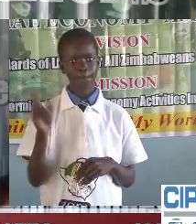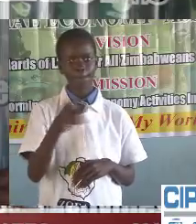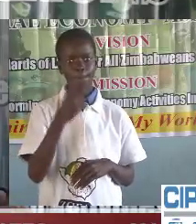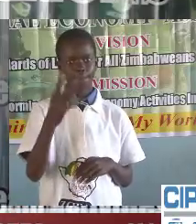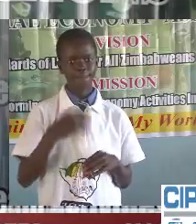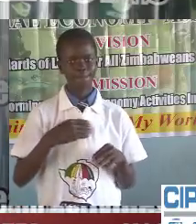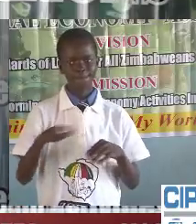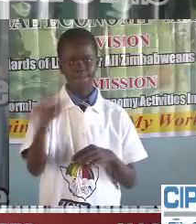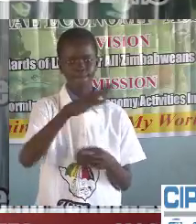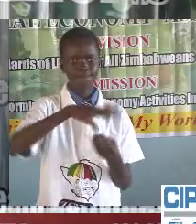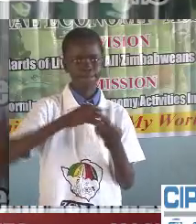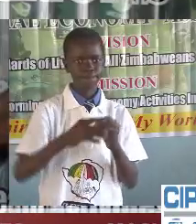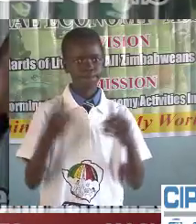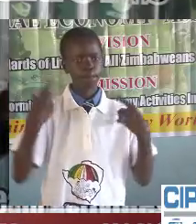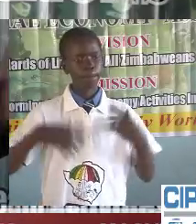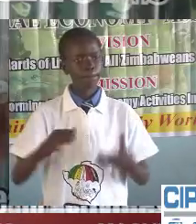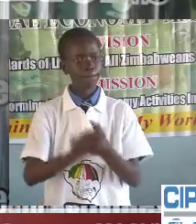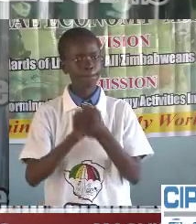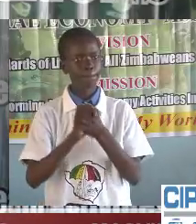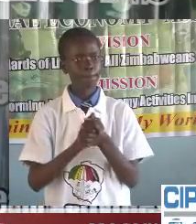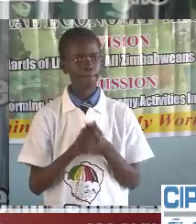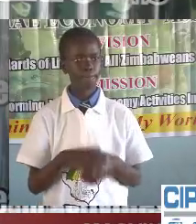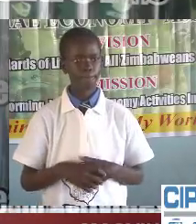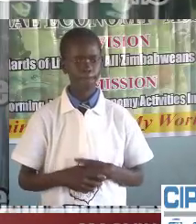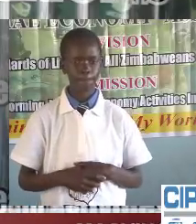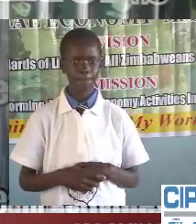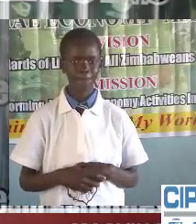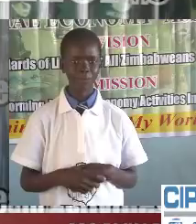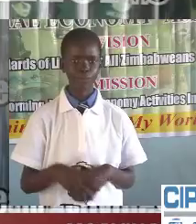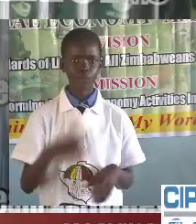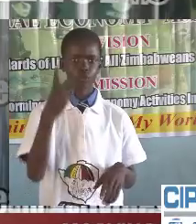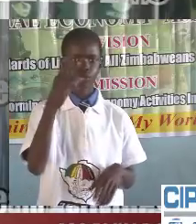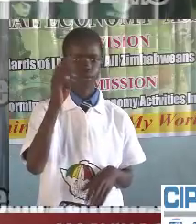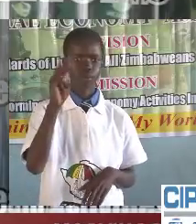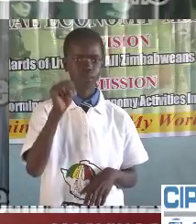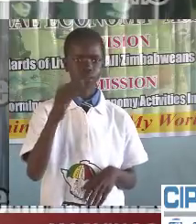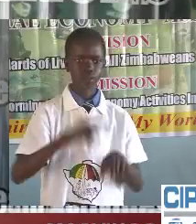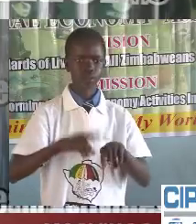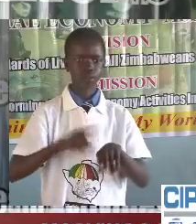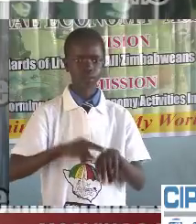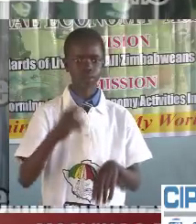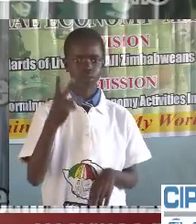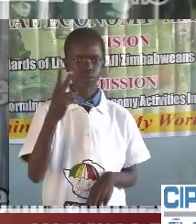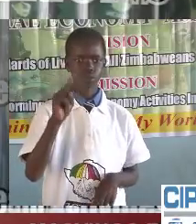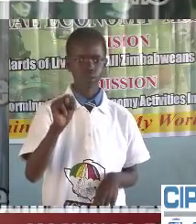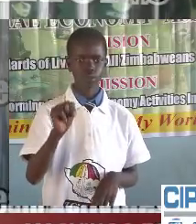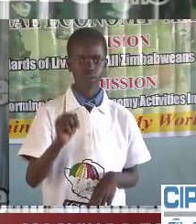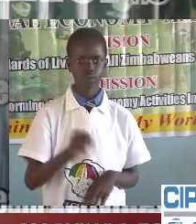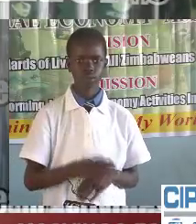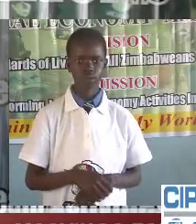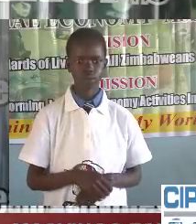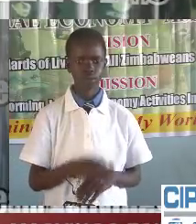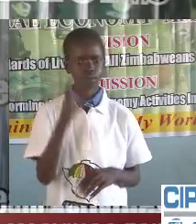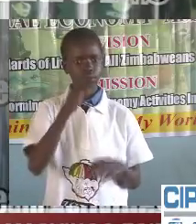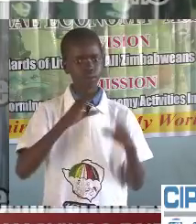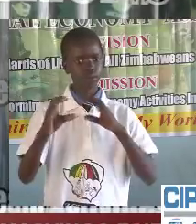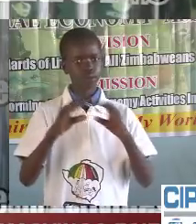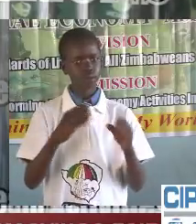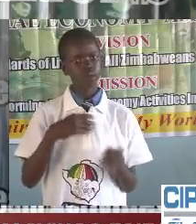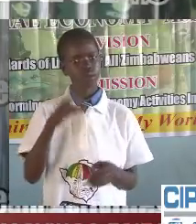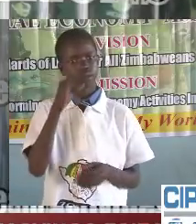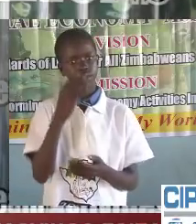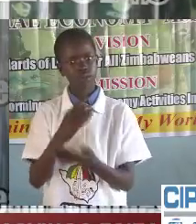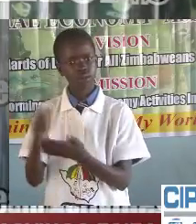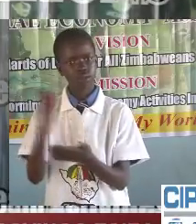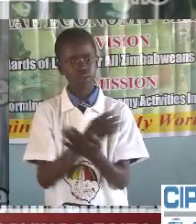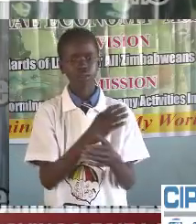are working together with them. Chapo will give Mark a few minutes to also say 1 or 2 words to us. Kekare, in